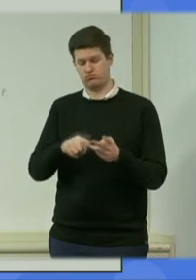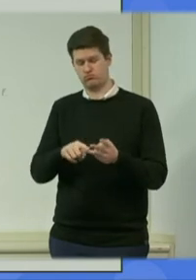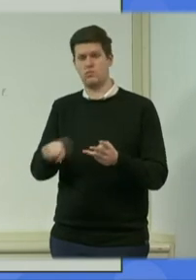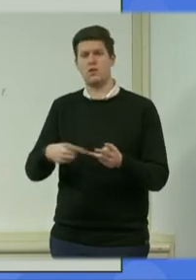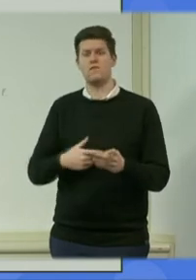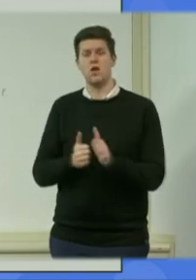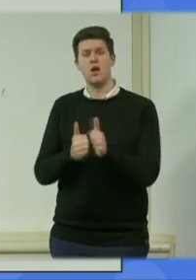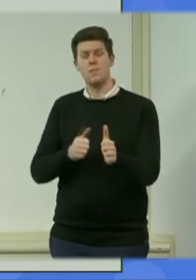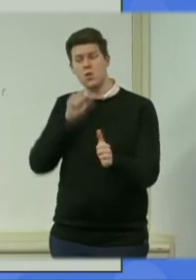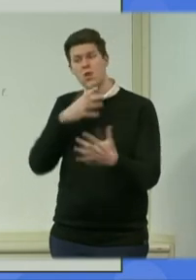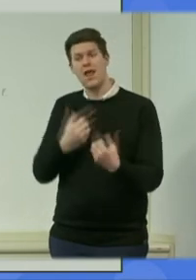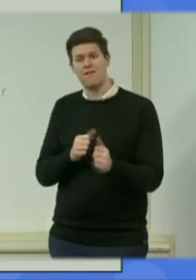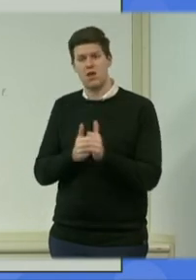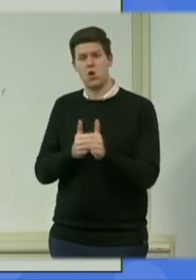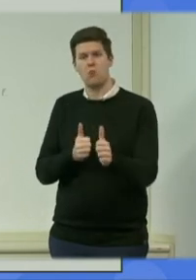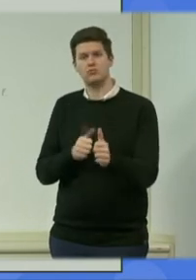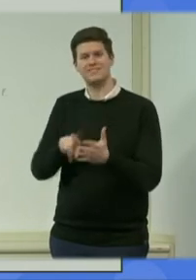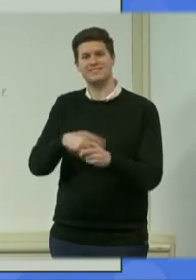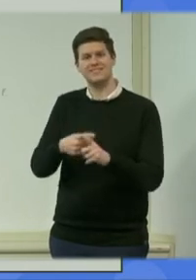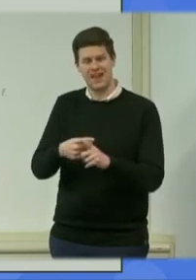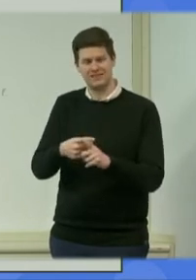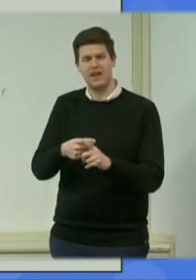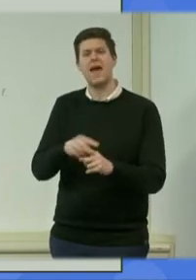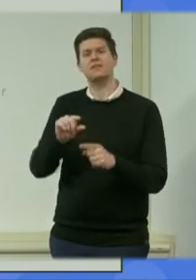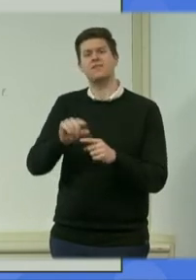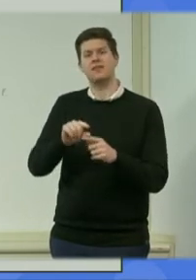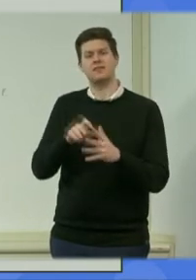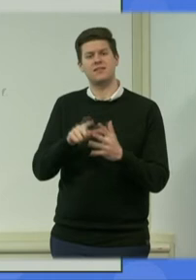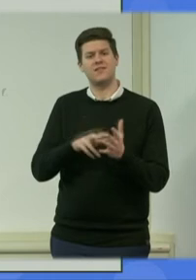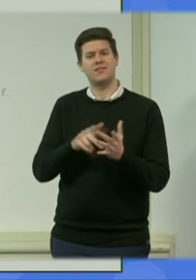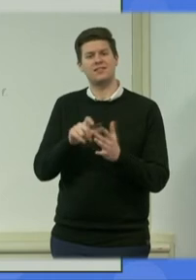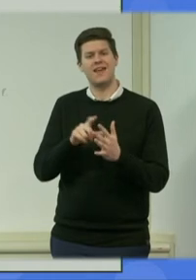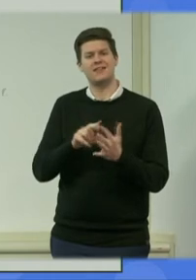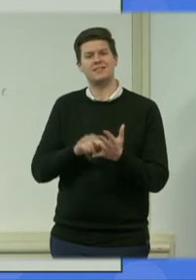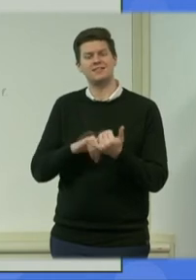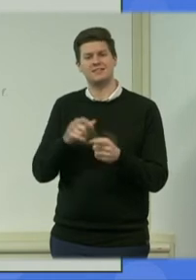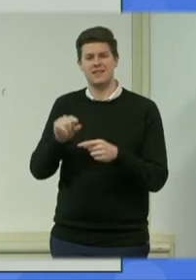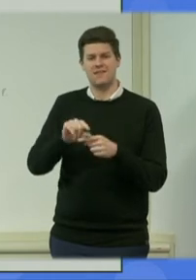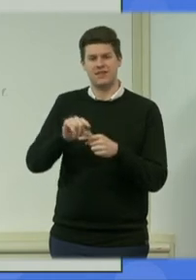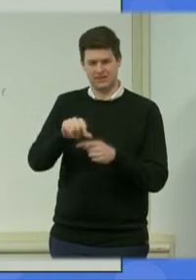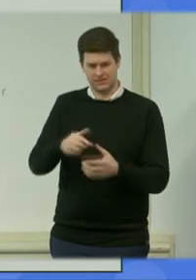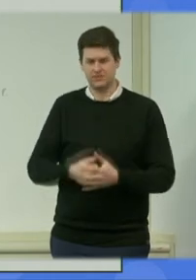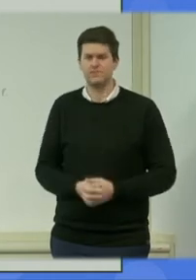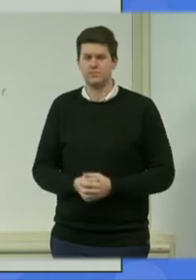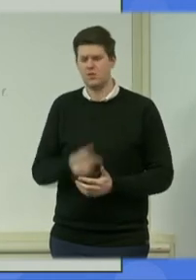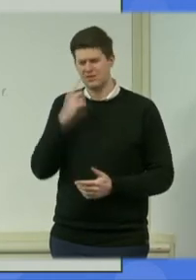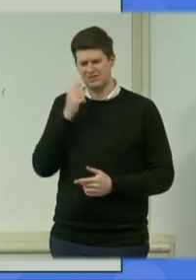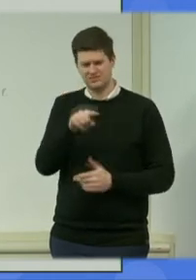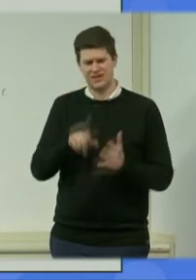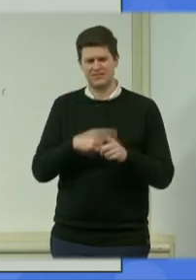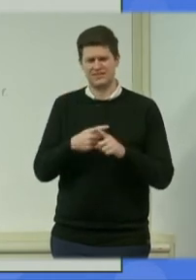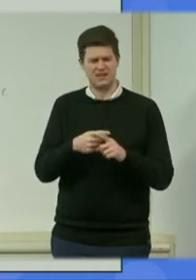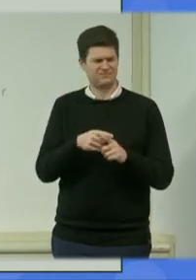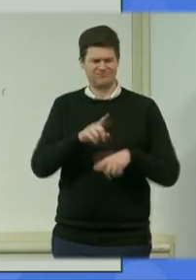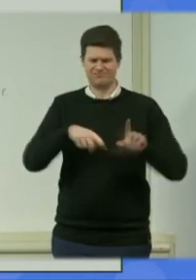will be corporate tax, and you'll pay some tax on the dividends you take out. But you can see there's a big difference in the amount of tax you pay. If